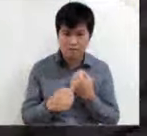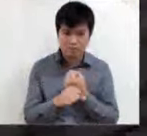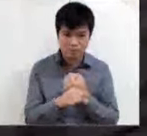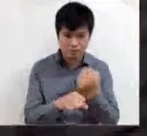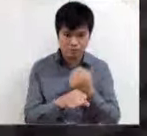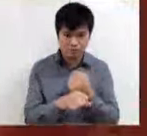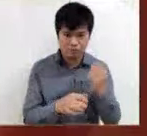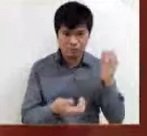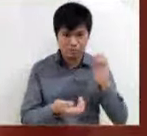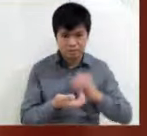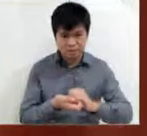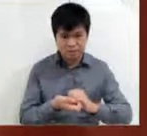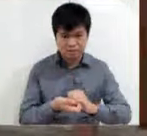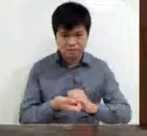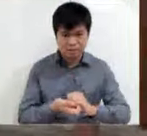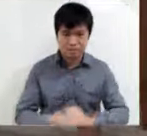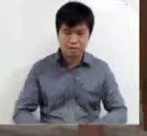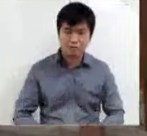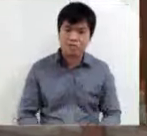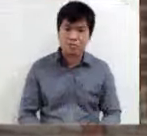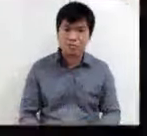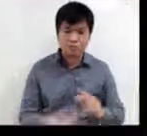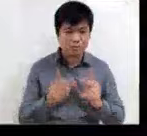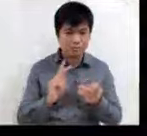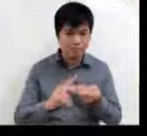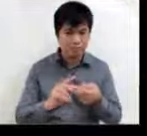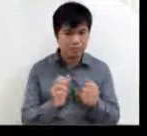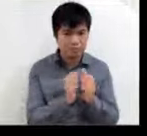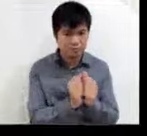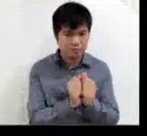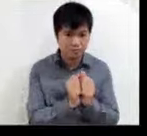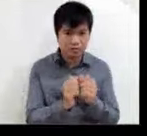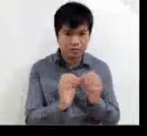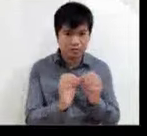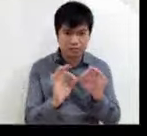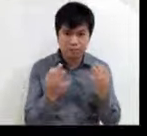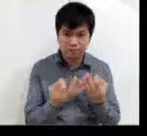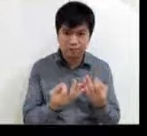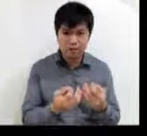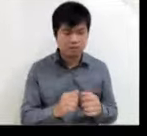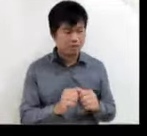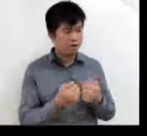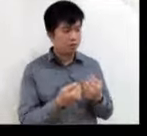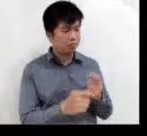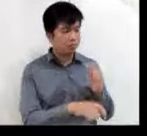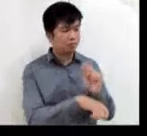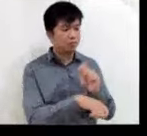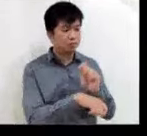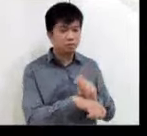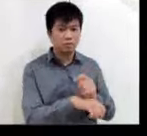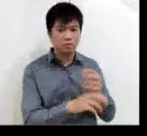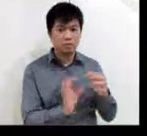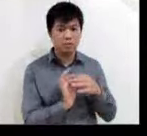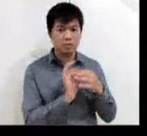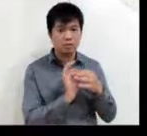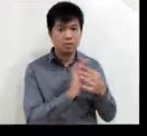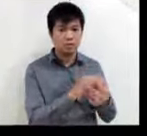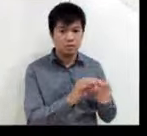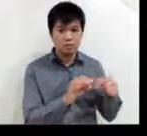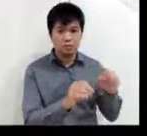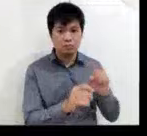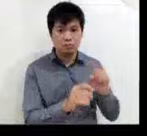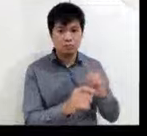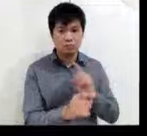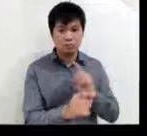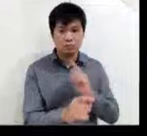friends, partners, and allies, we're family. And let's talk about trade relations. Mm-hmm. You recently came out with a